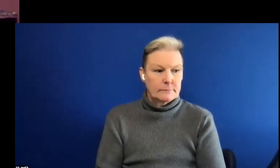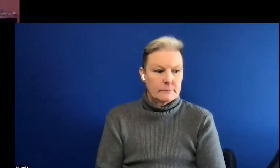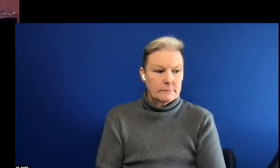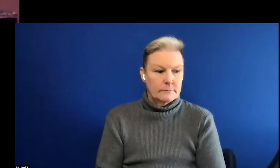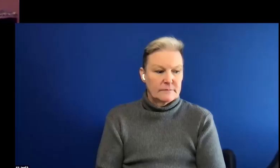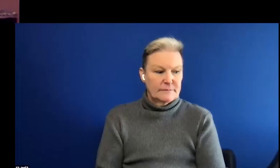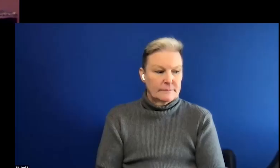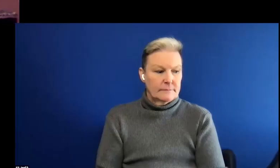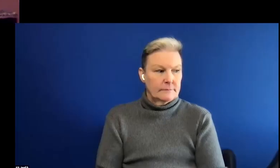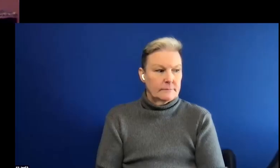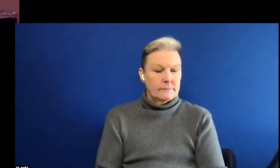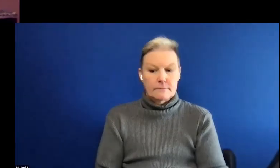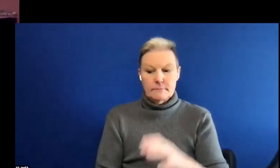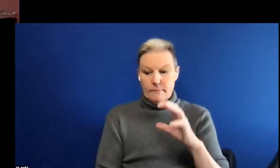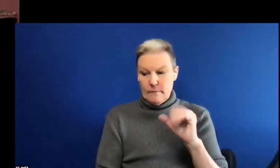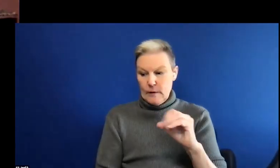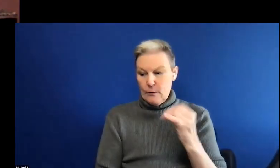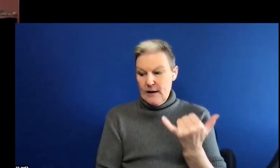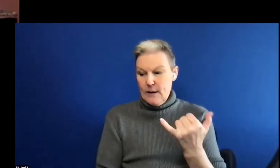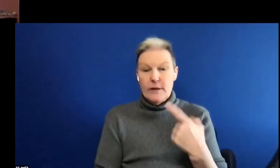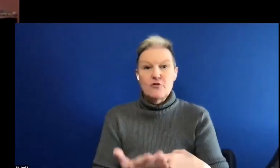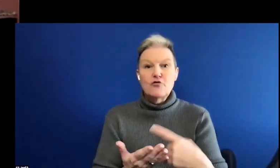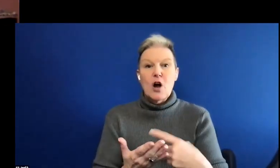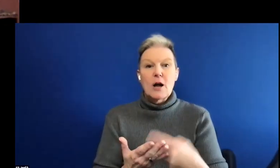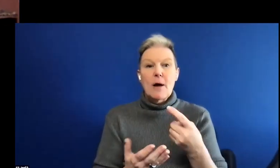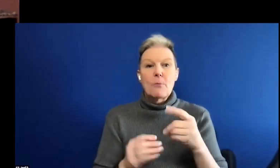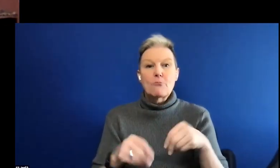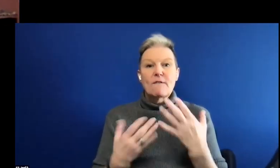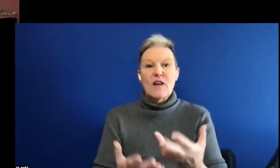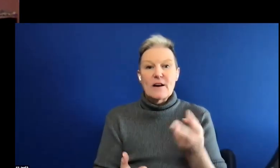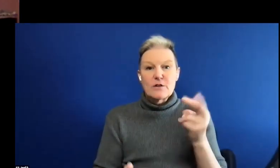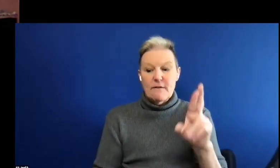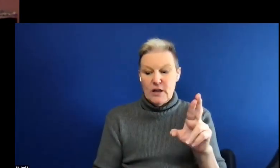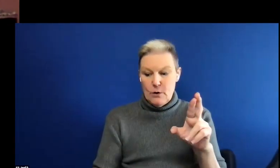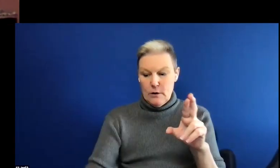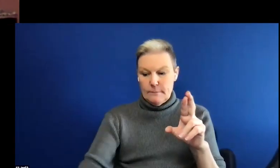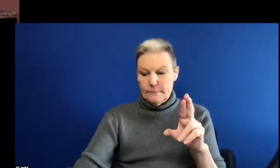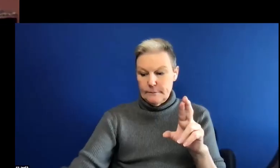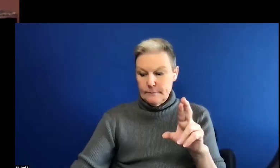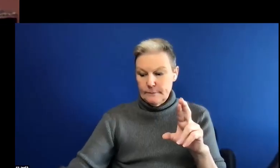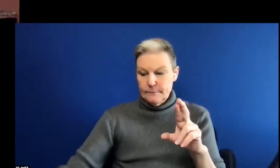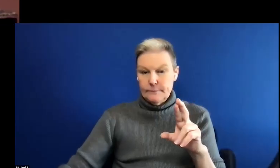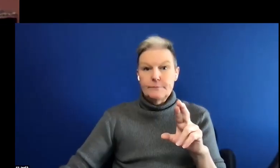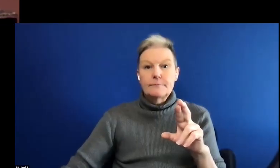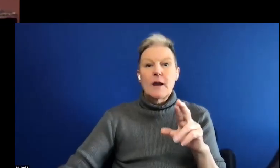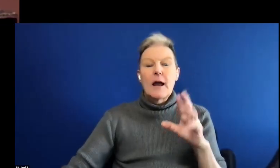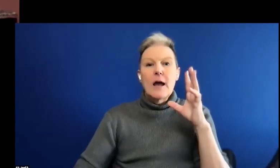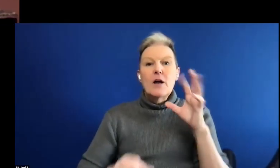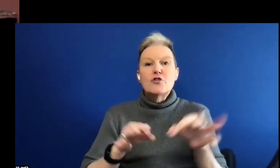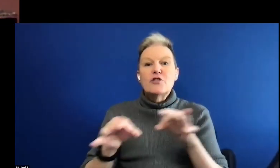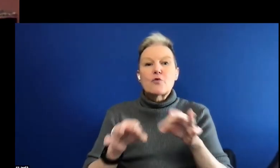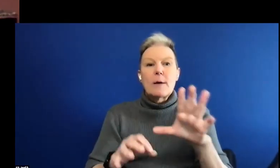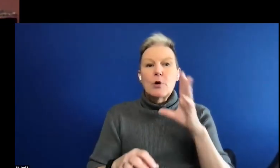Okay, so now let's talk about providers of VR services. Please describe your